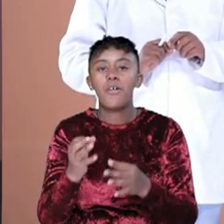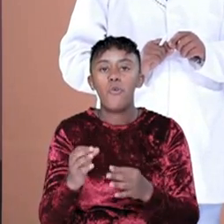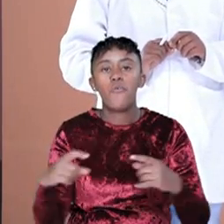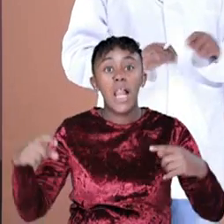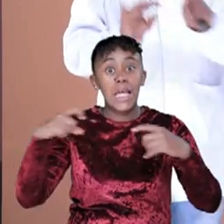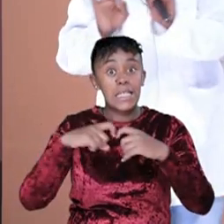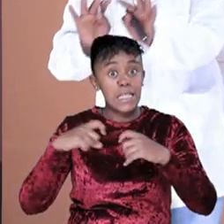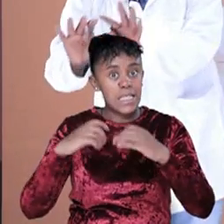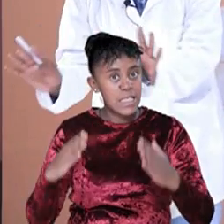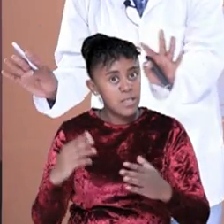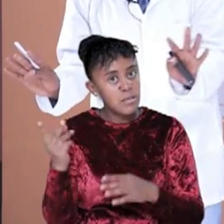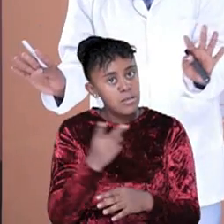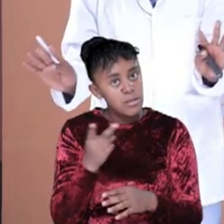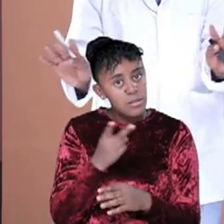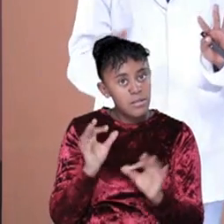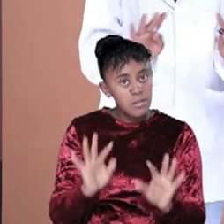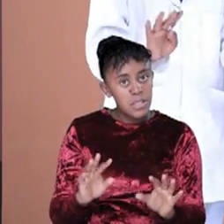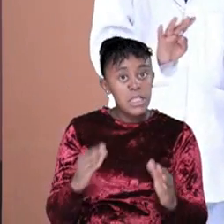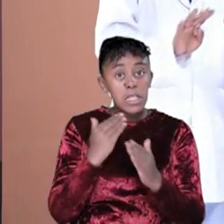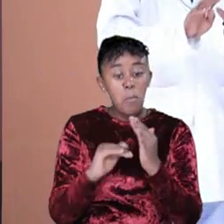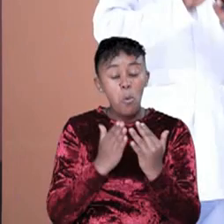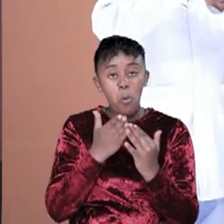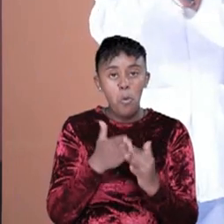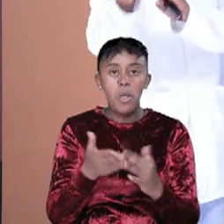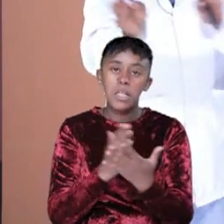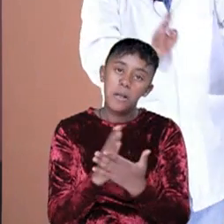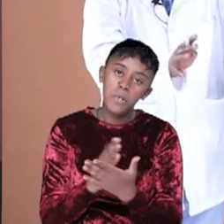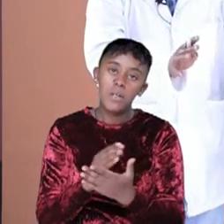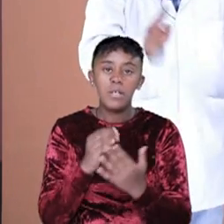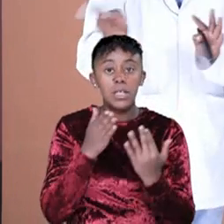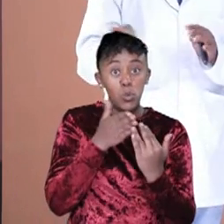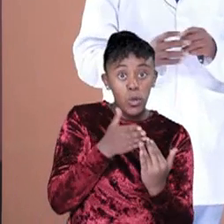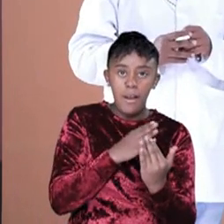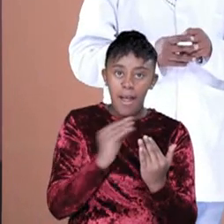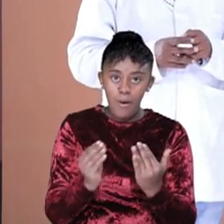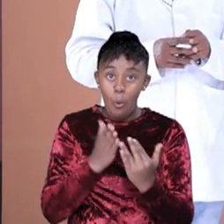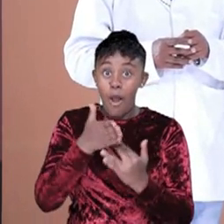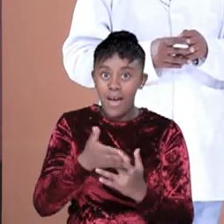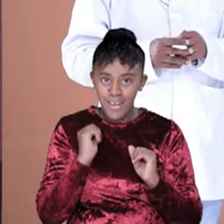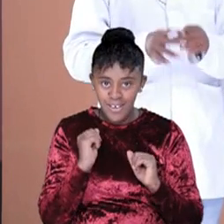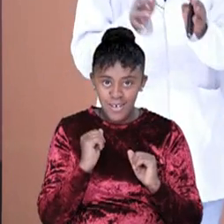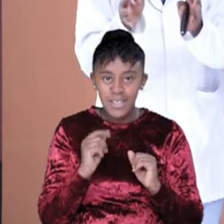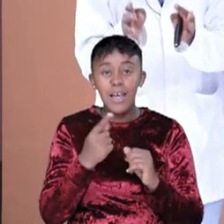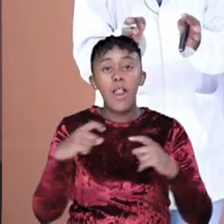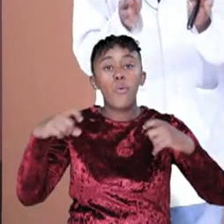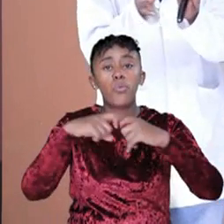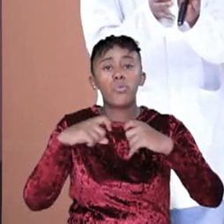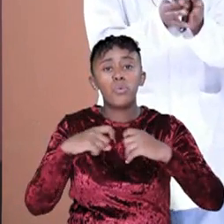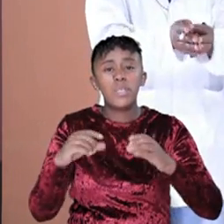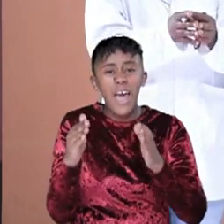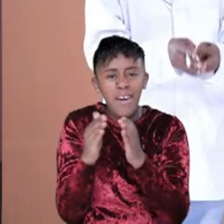electricity. Without these 2 mechanisms, semiconductor is intermediate between insulator and the conductors. The